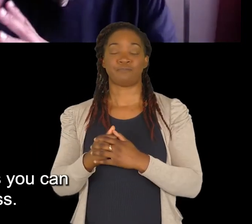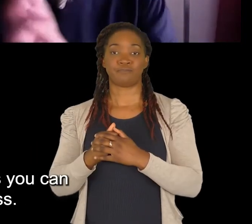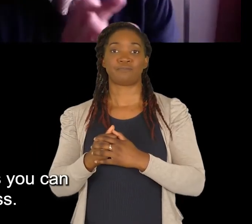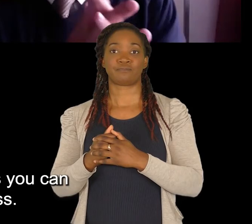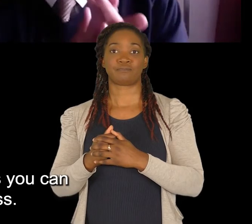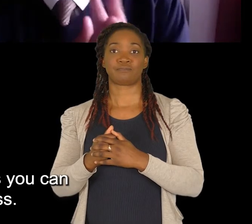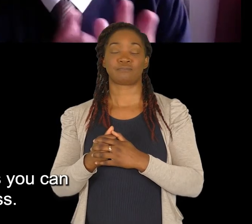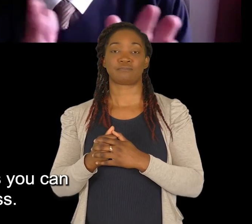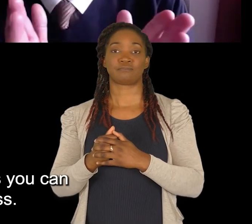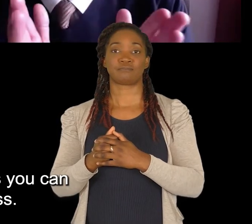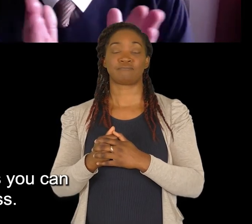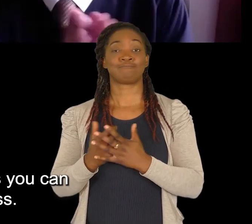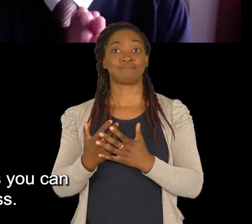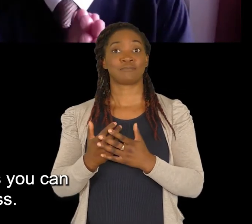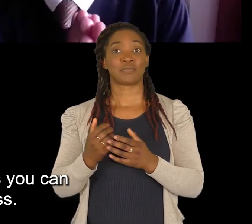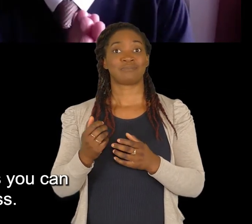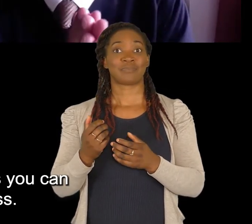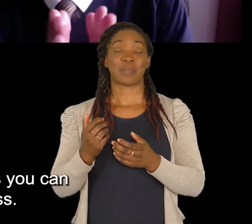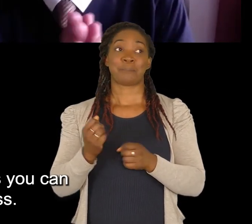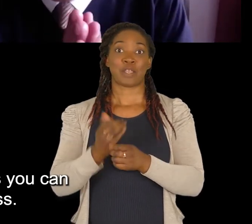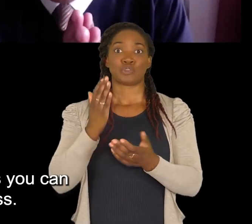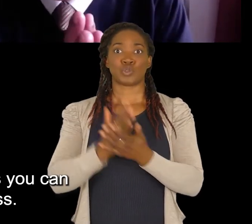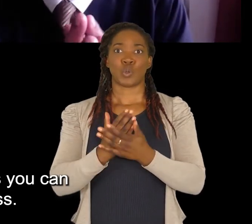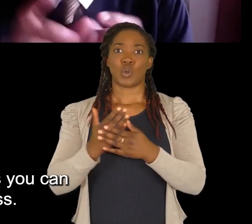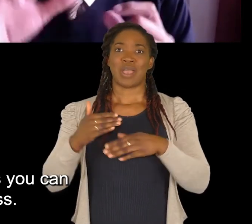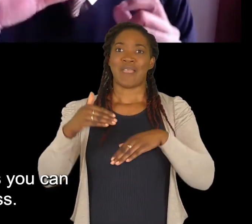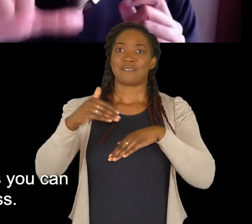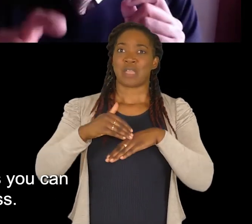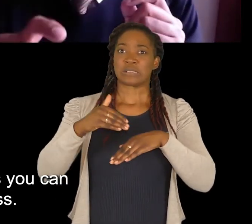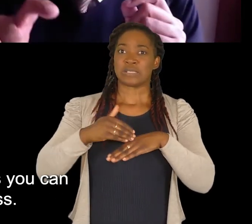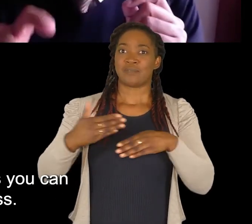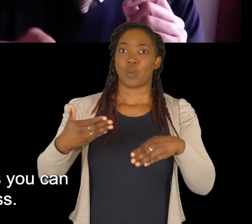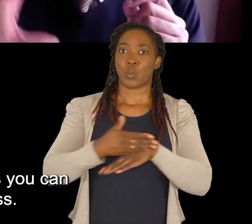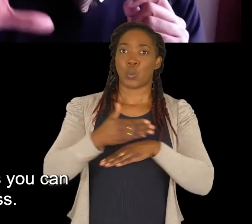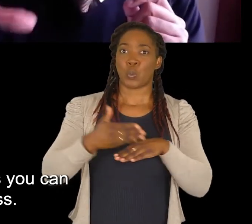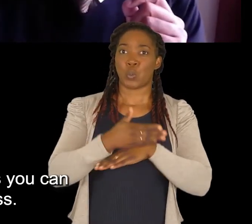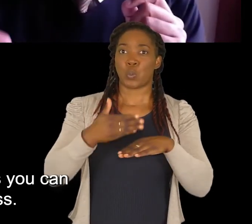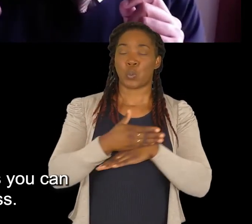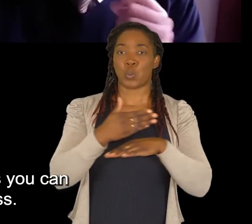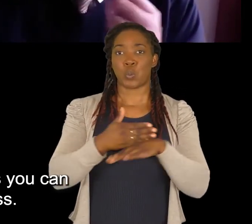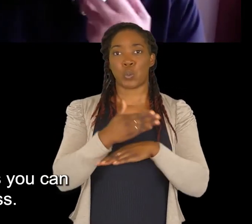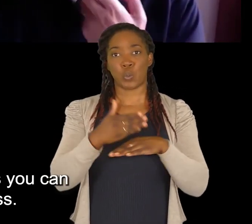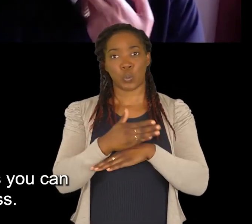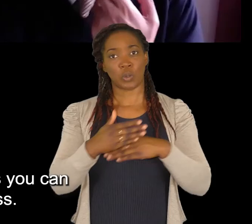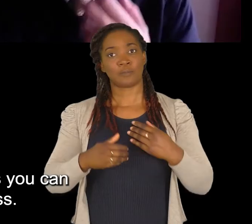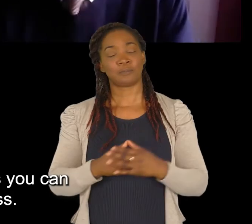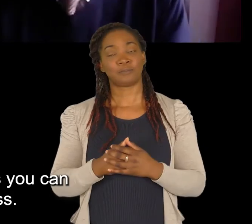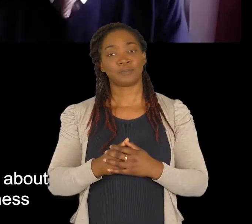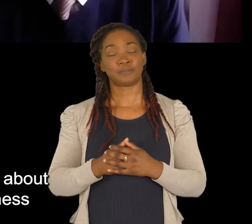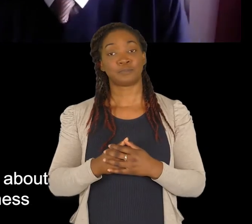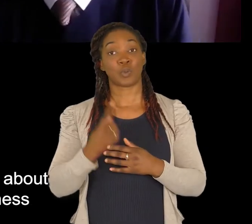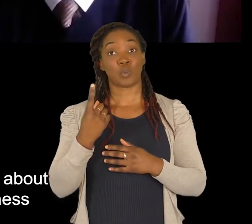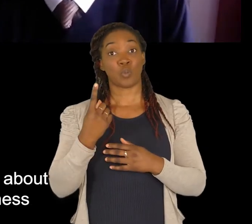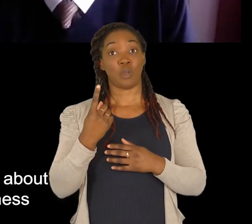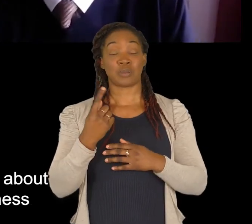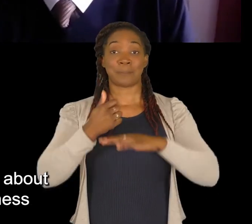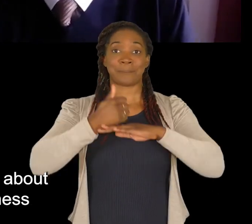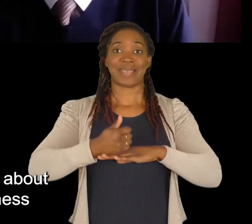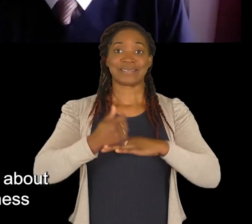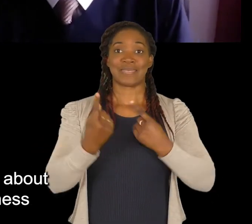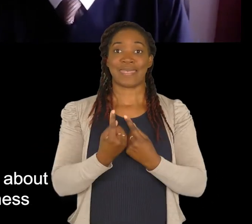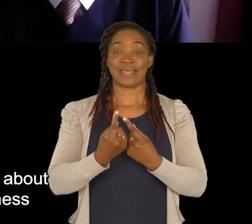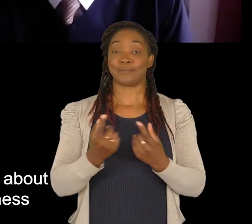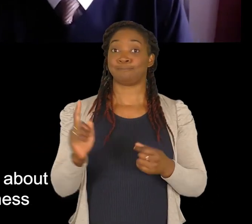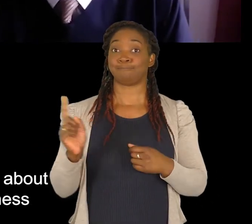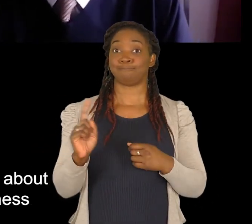That's what you're going to do. And be as efficient as you can during those times in building your business. Now, the one most basic thing